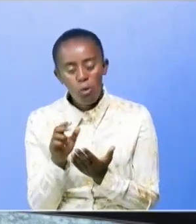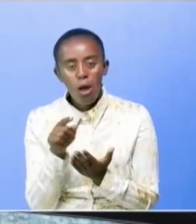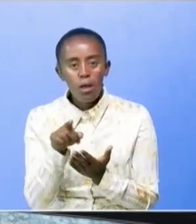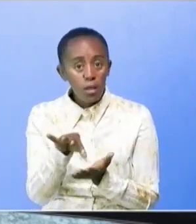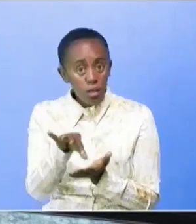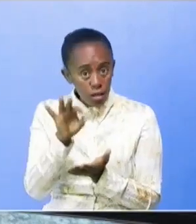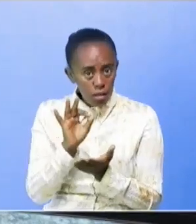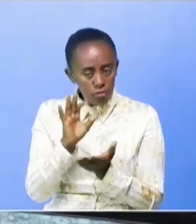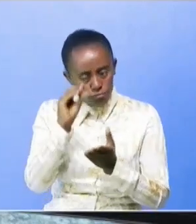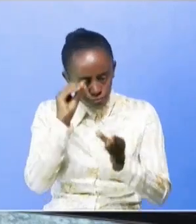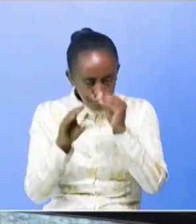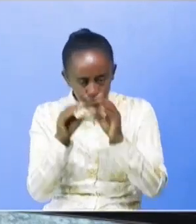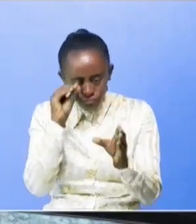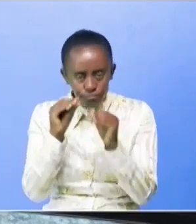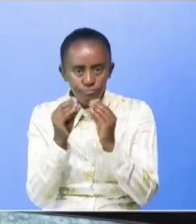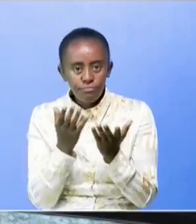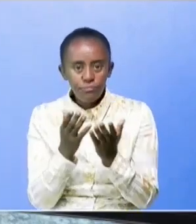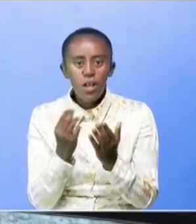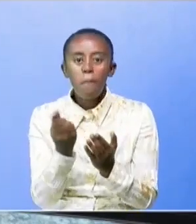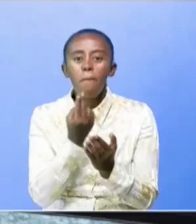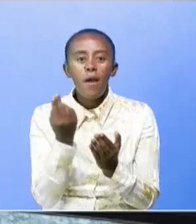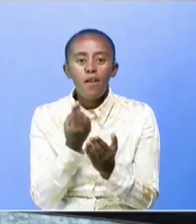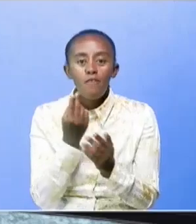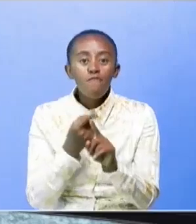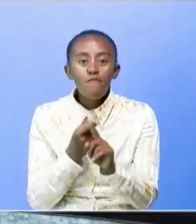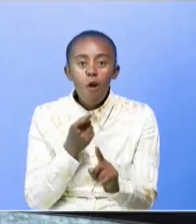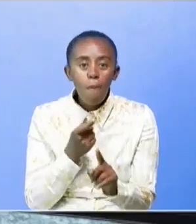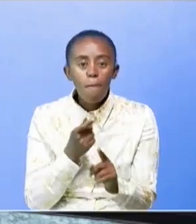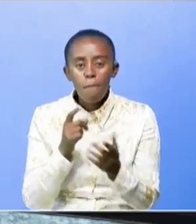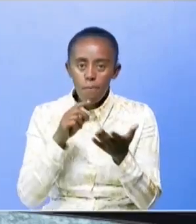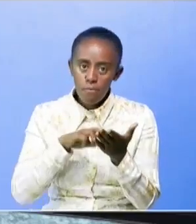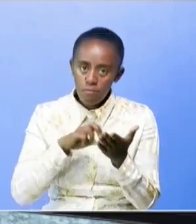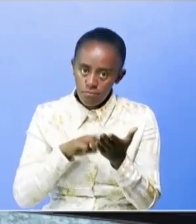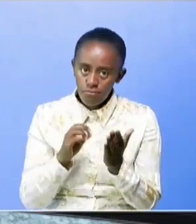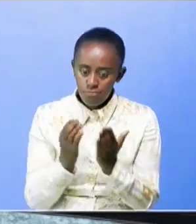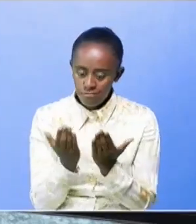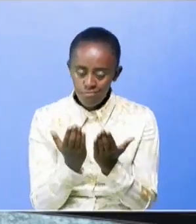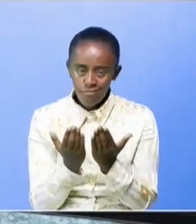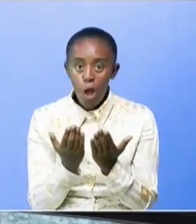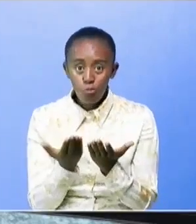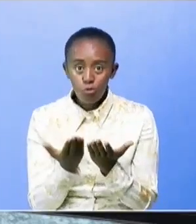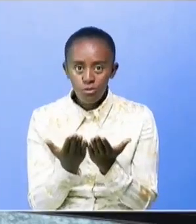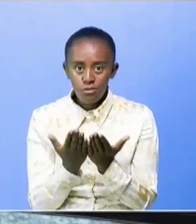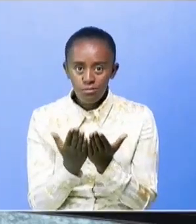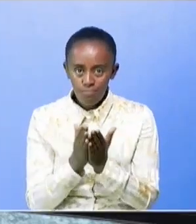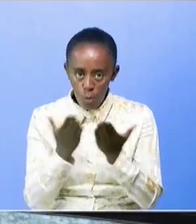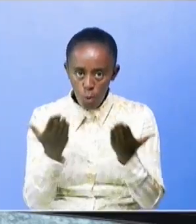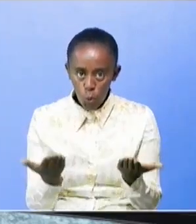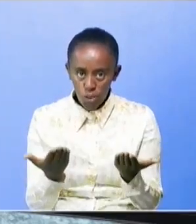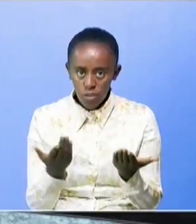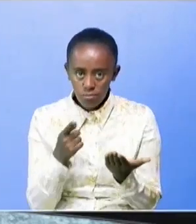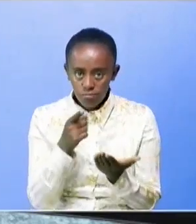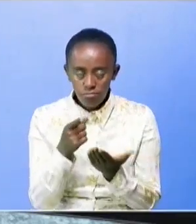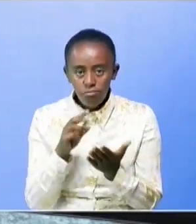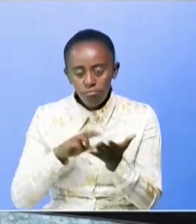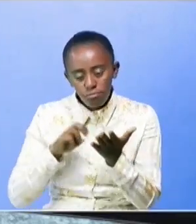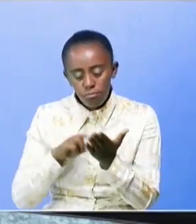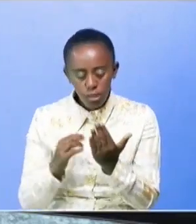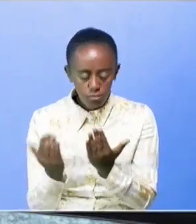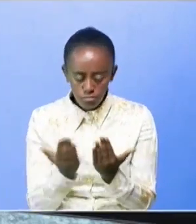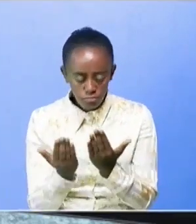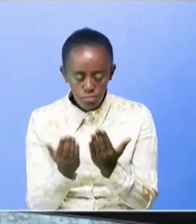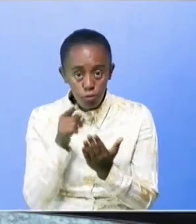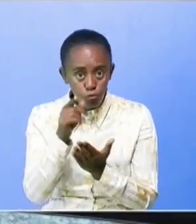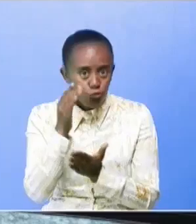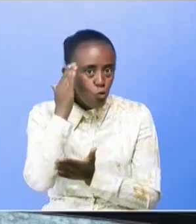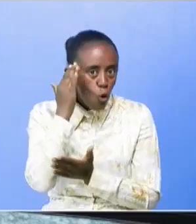gain lots of benefits from reading books. If you read books, then you get knowledge and you